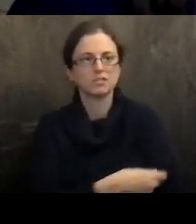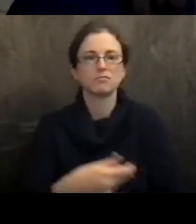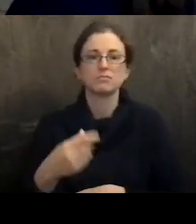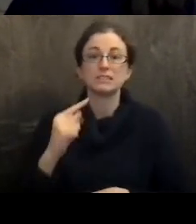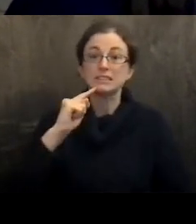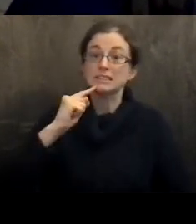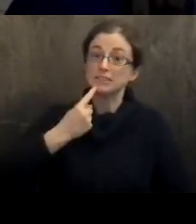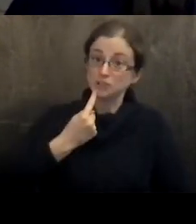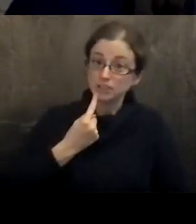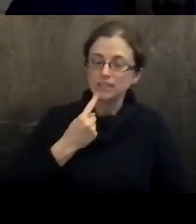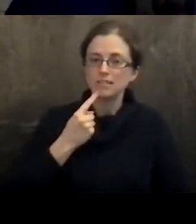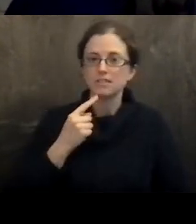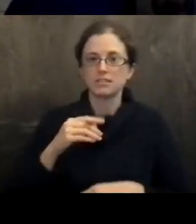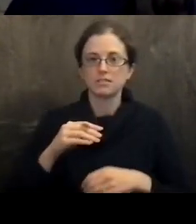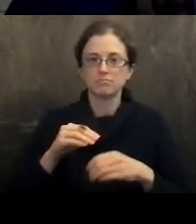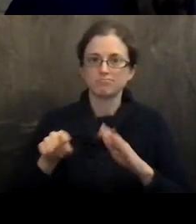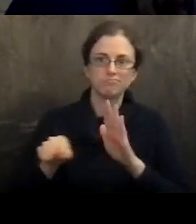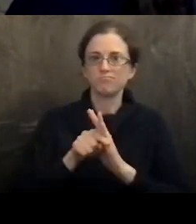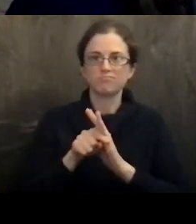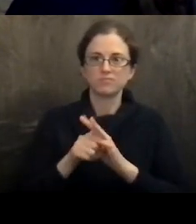So let's talk about what those side effects are.